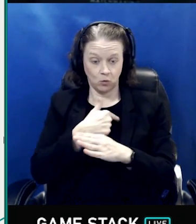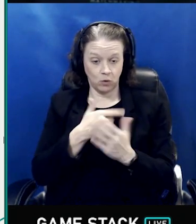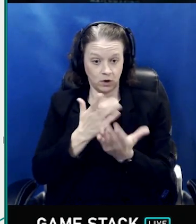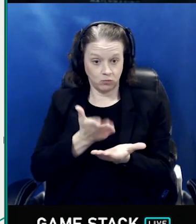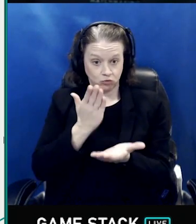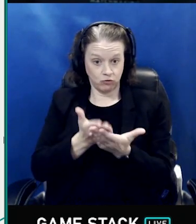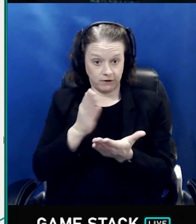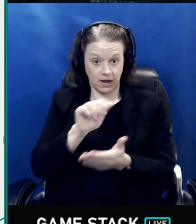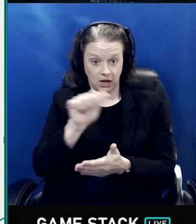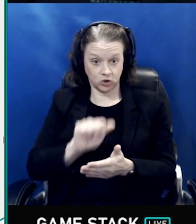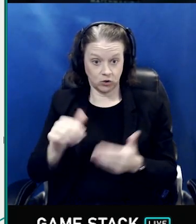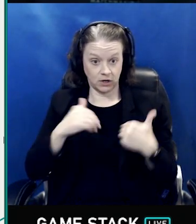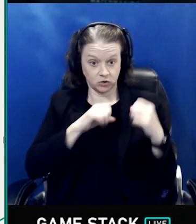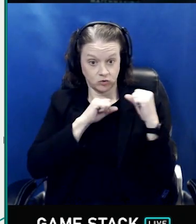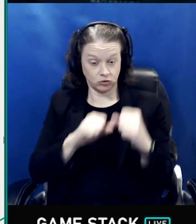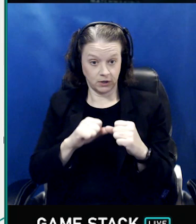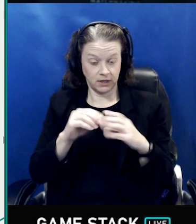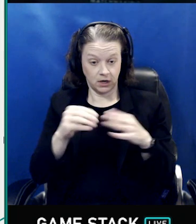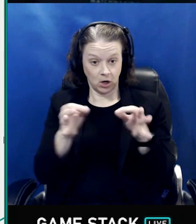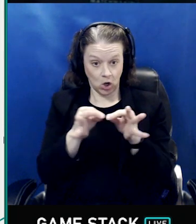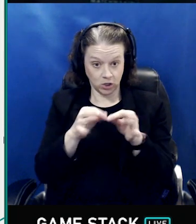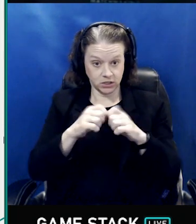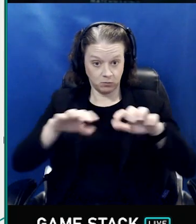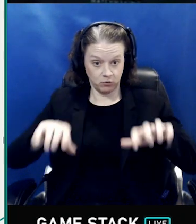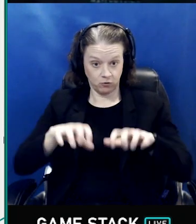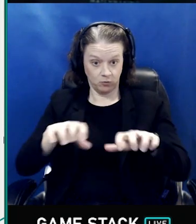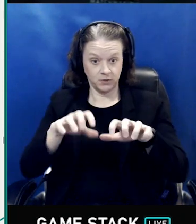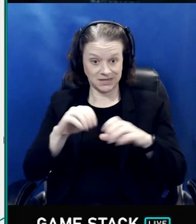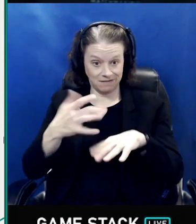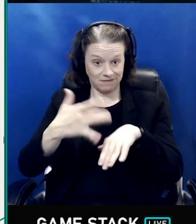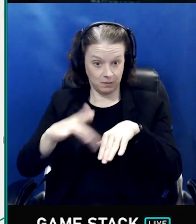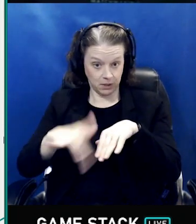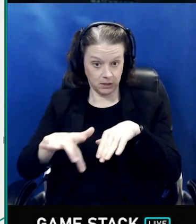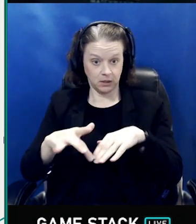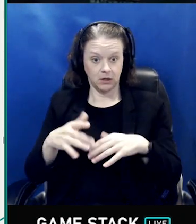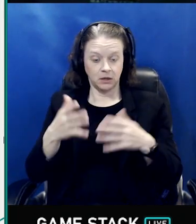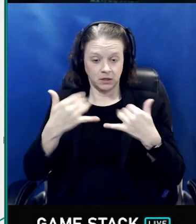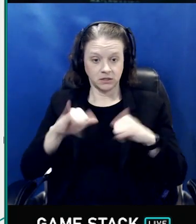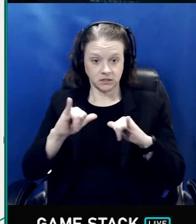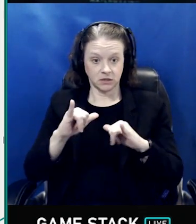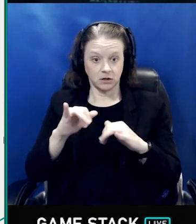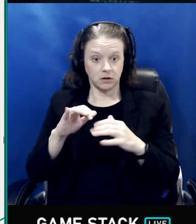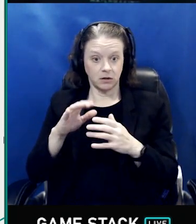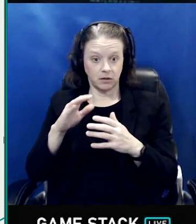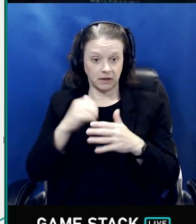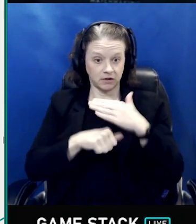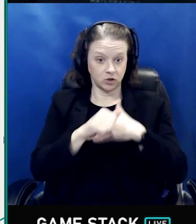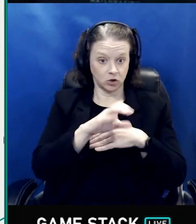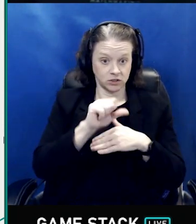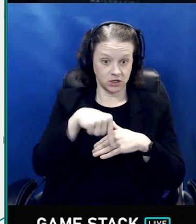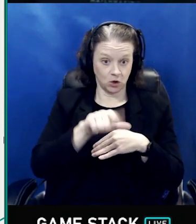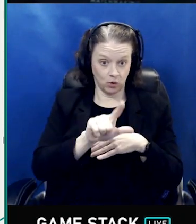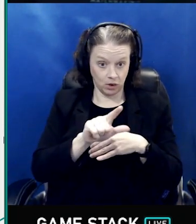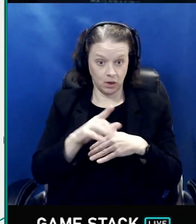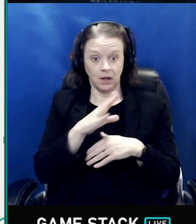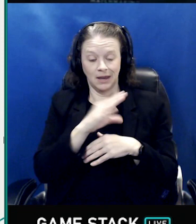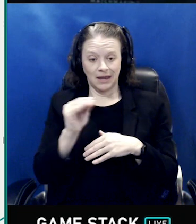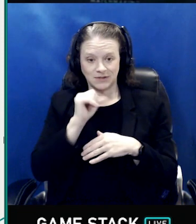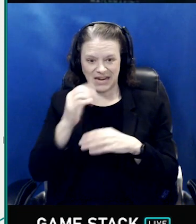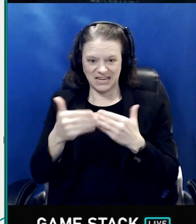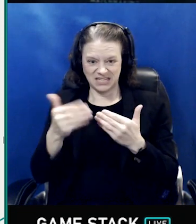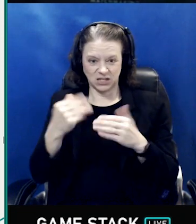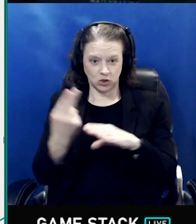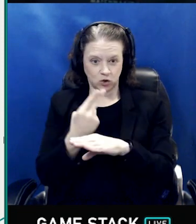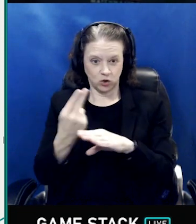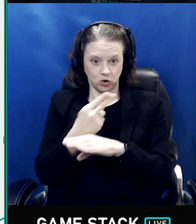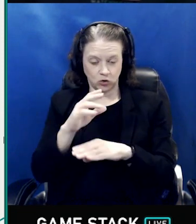has strengths in cost and performance and availability, especially for Windows SQL, it was not easy to use Azure in game